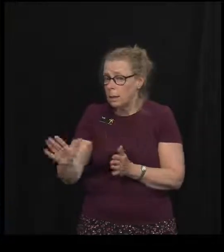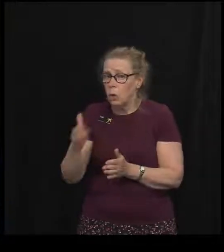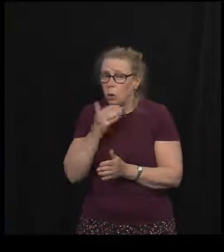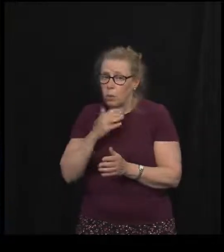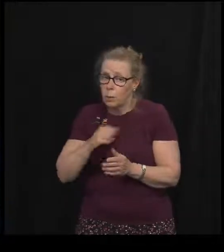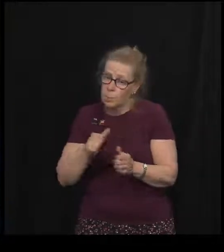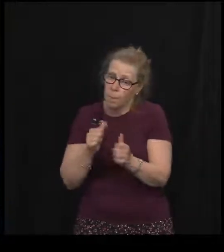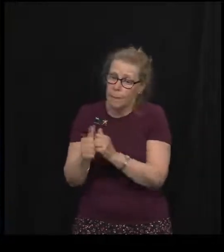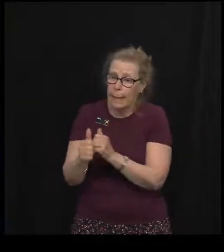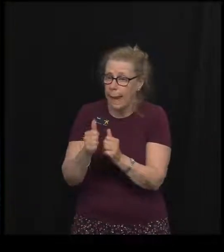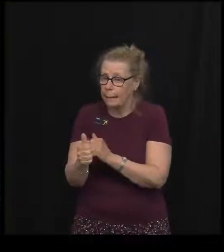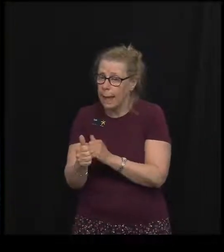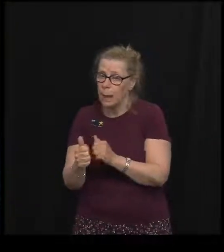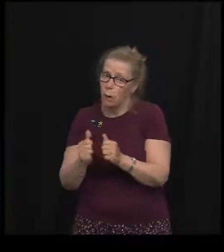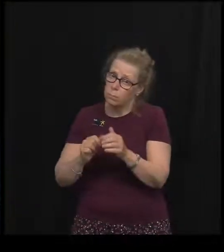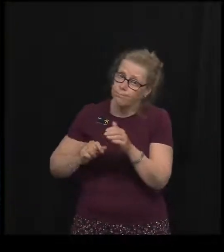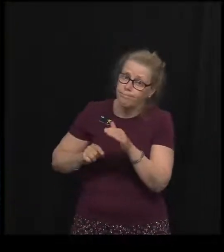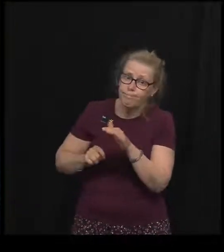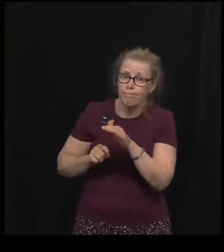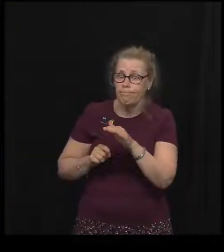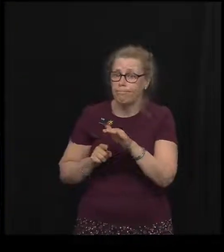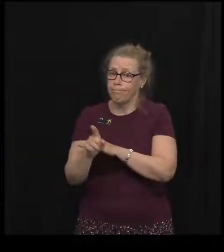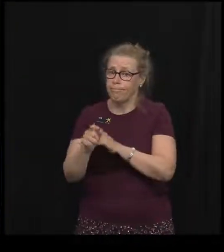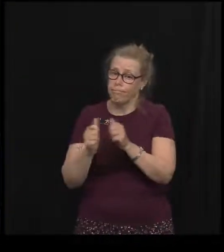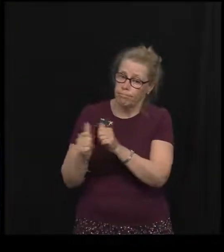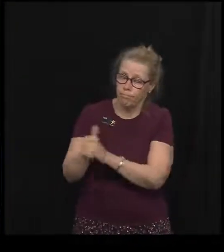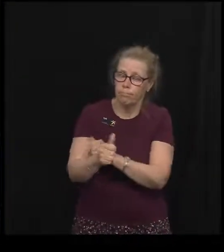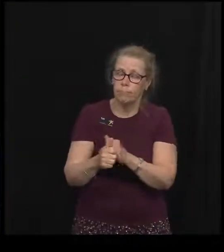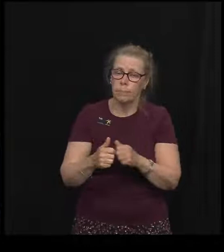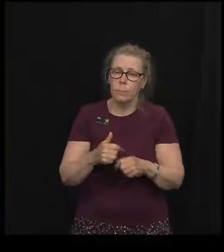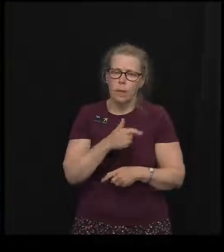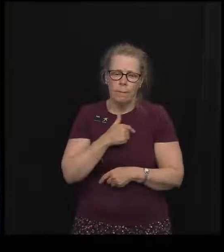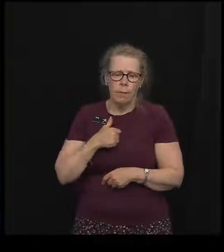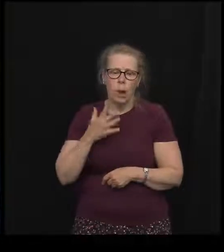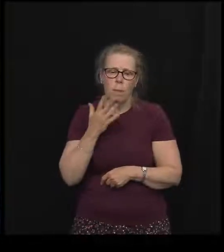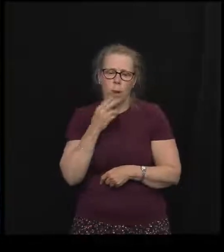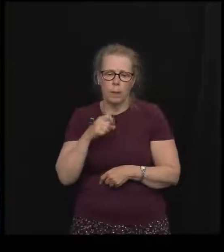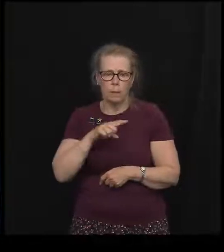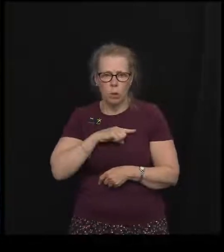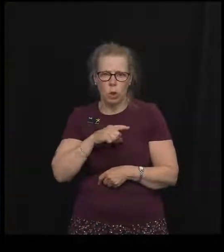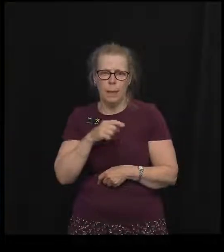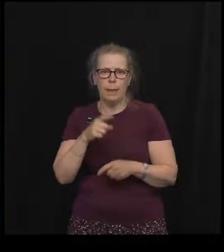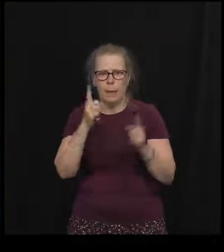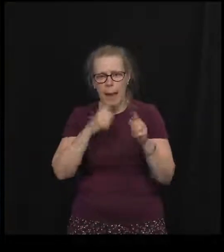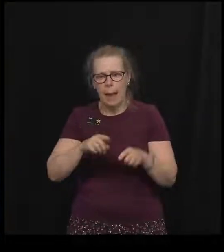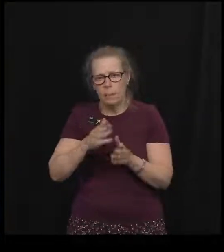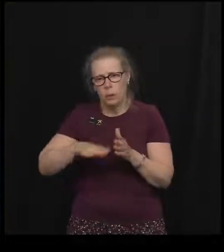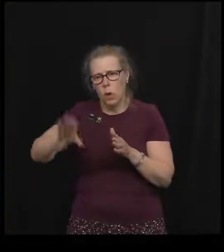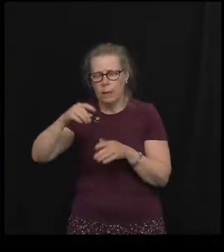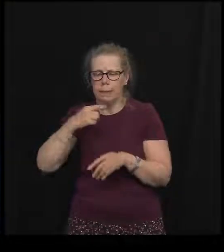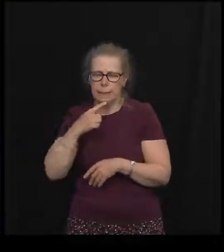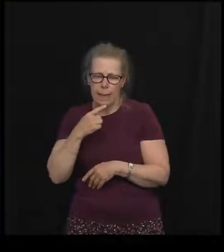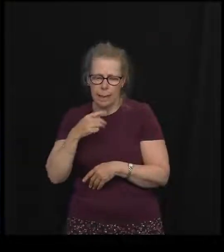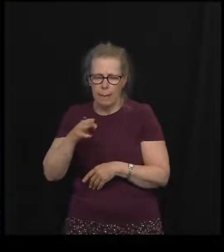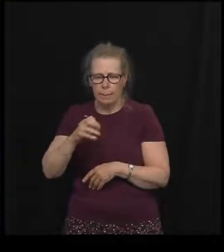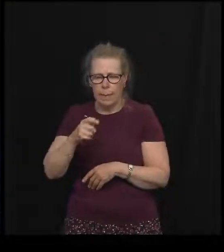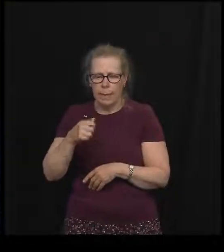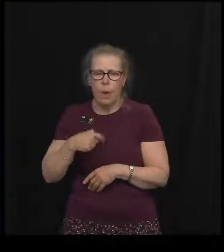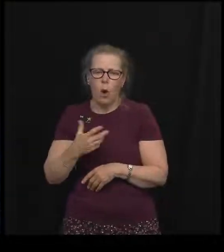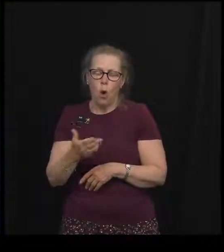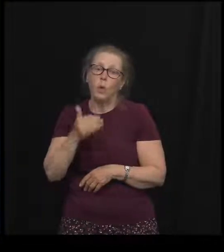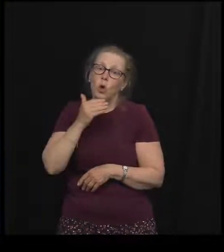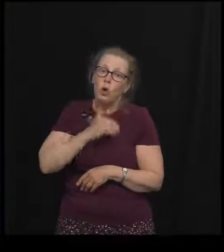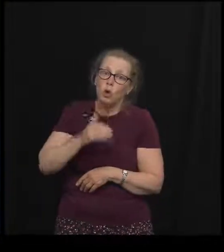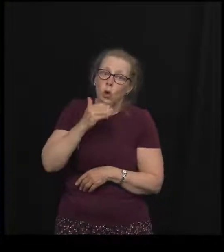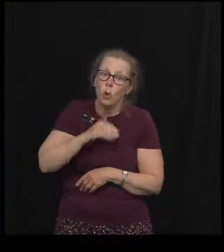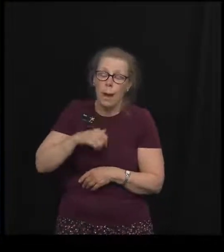Well, I do think that we've been talking a lot in Almedalen about the crisis of democracy, and a lot of young people